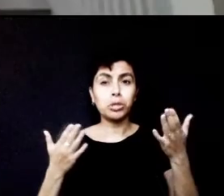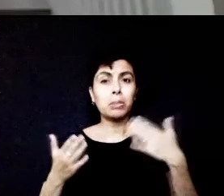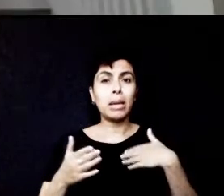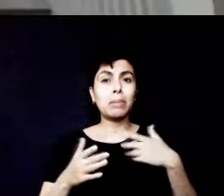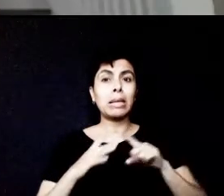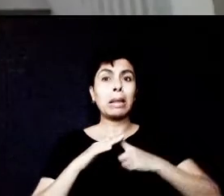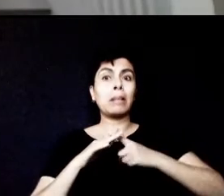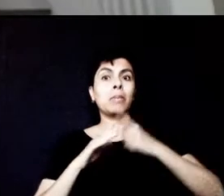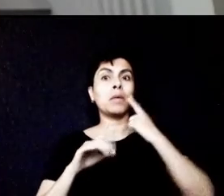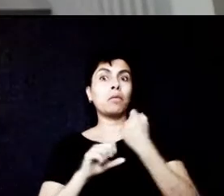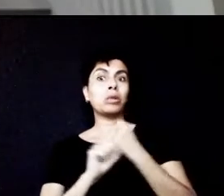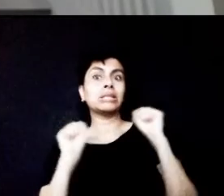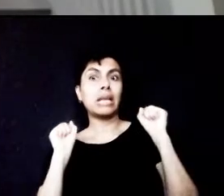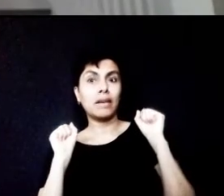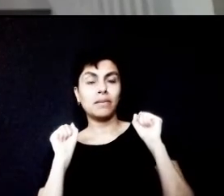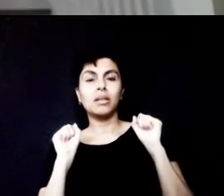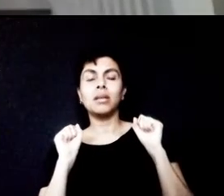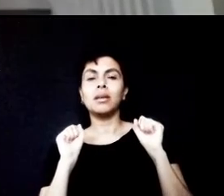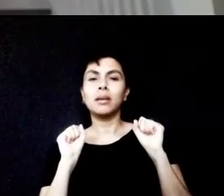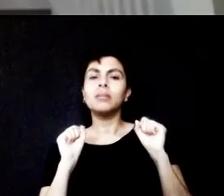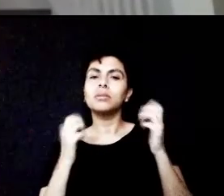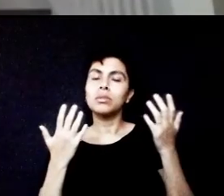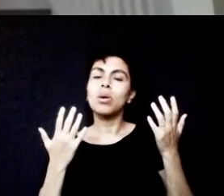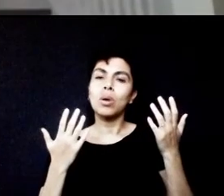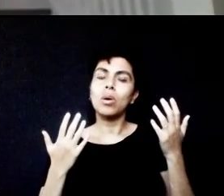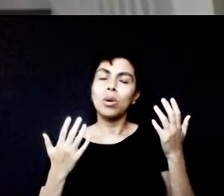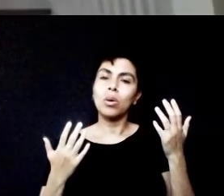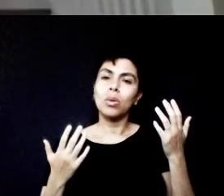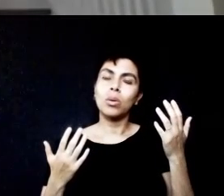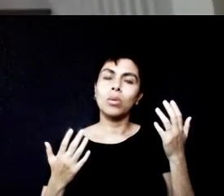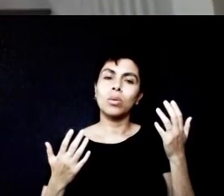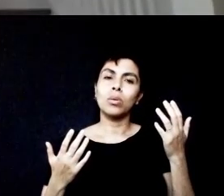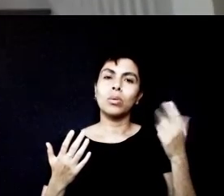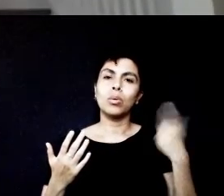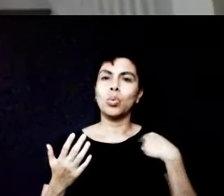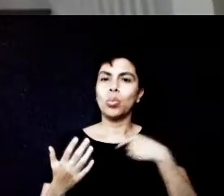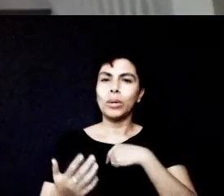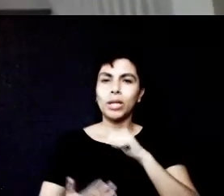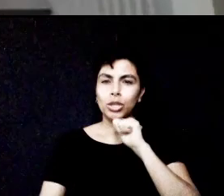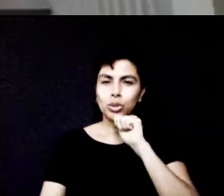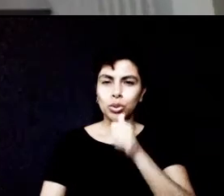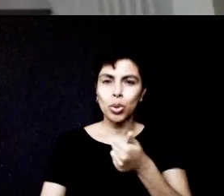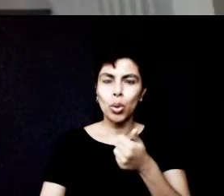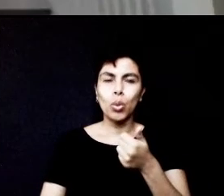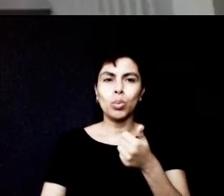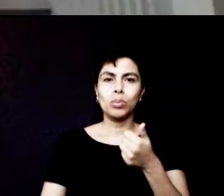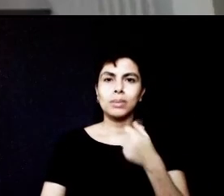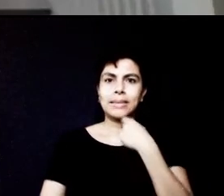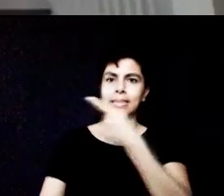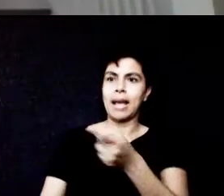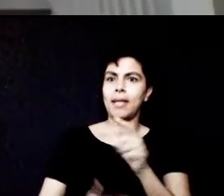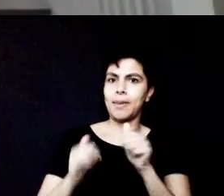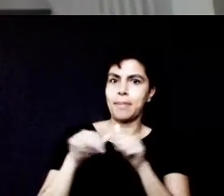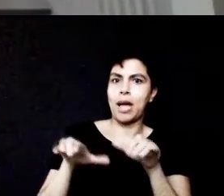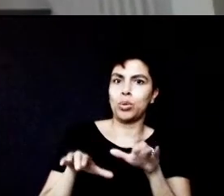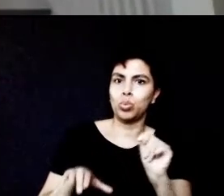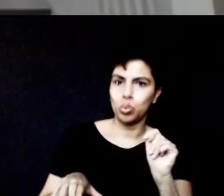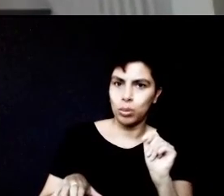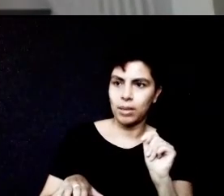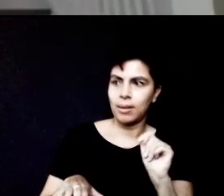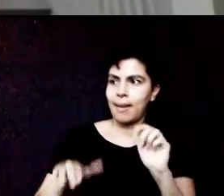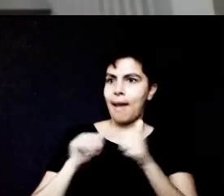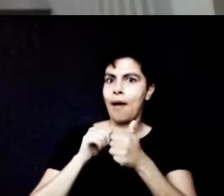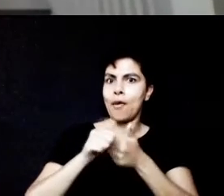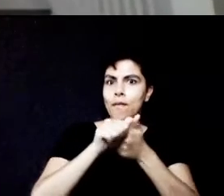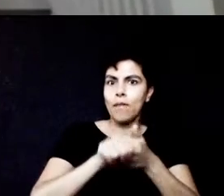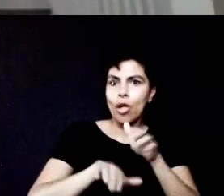like safety things. And again, I think we take value that we don't necessarily say do this in this